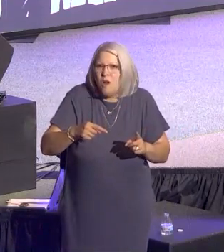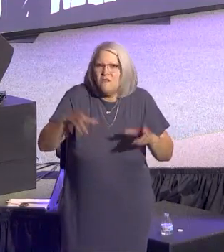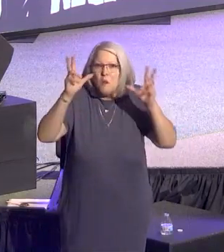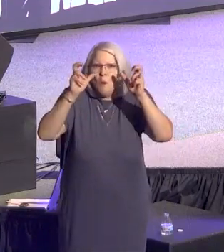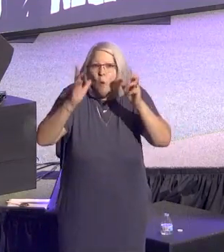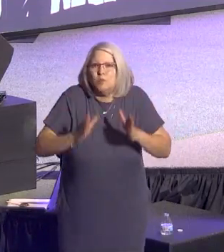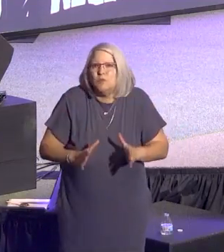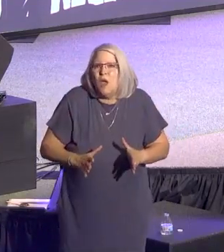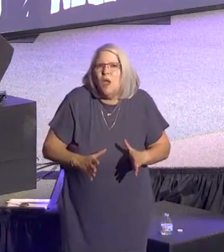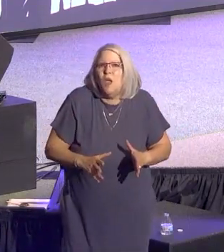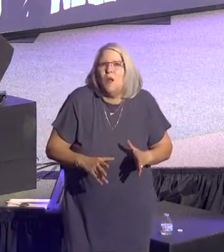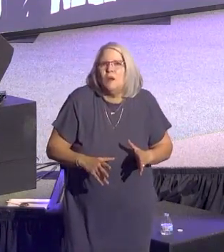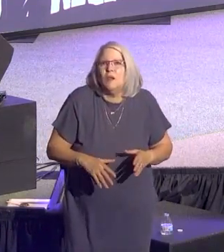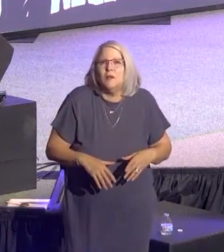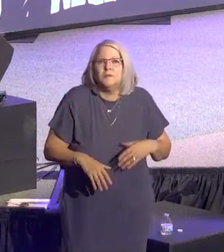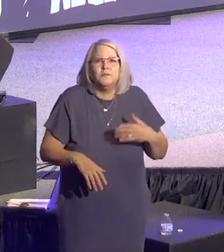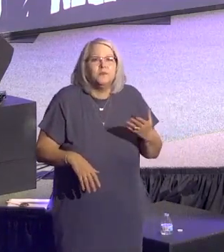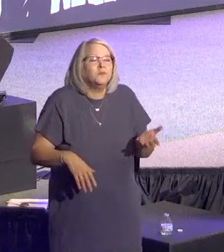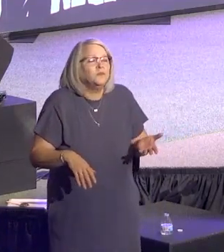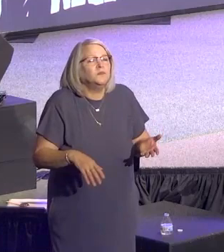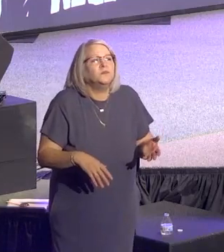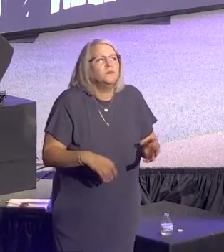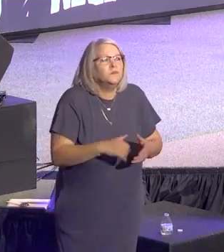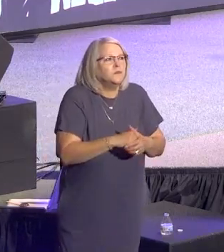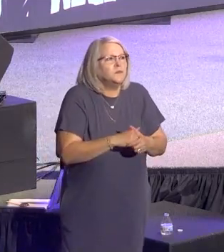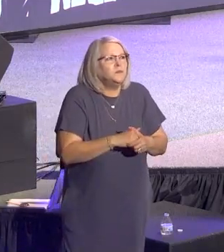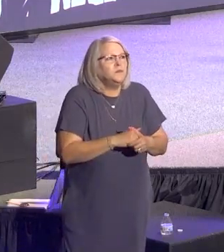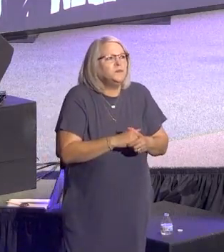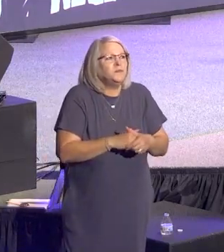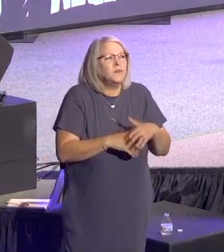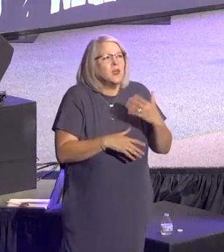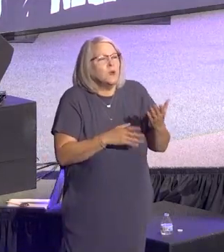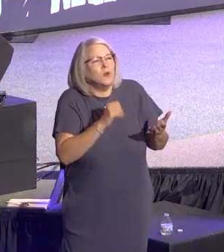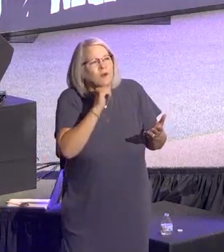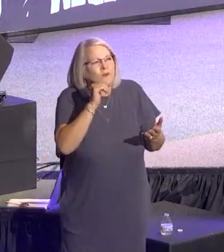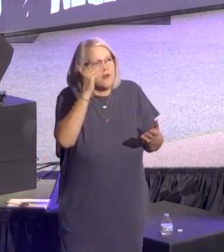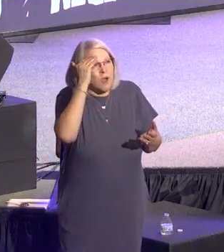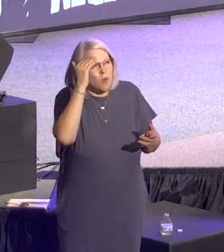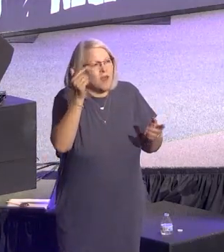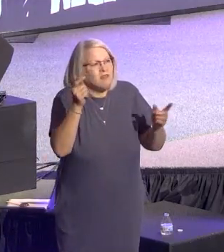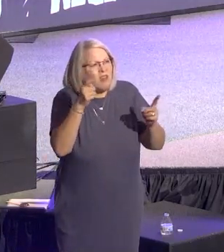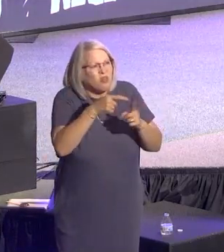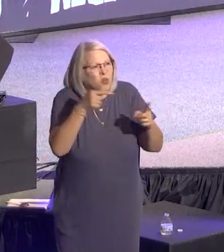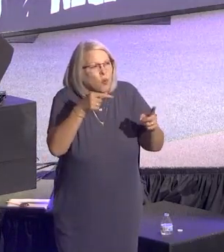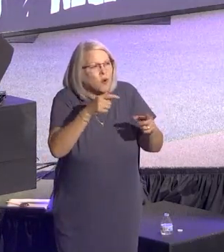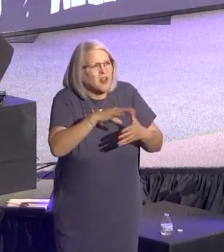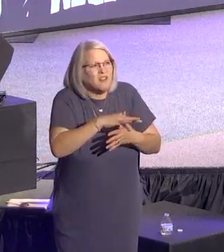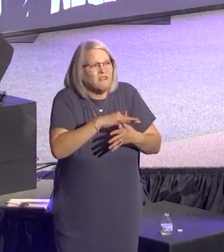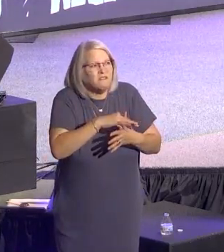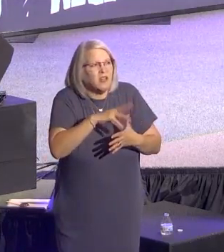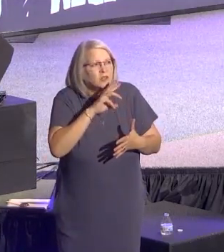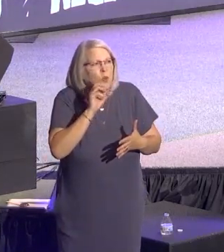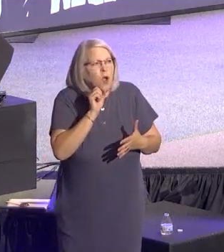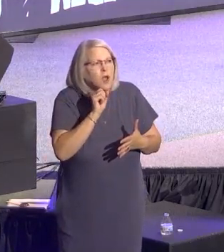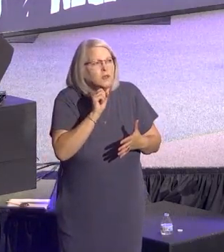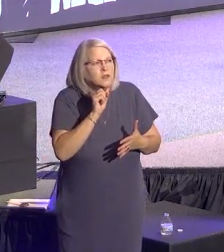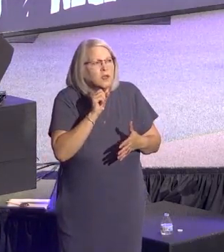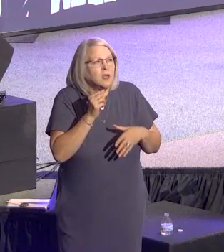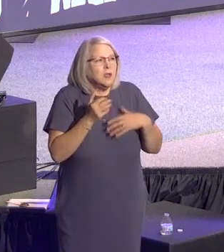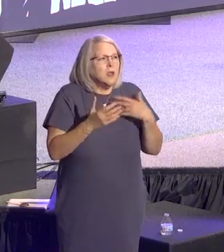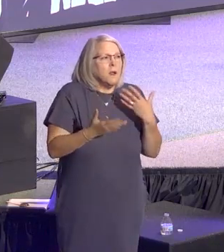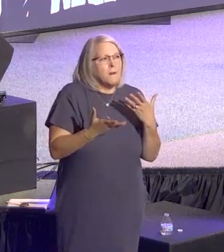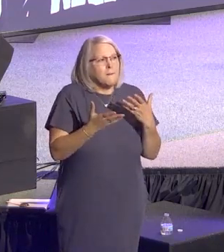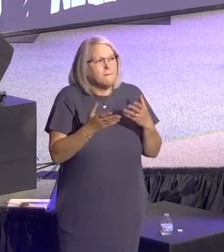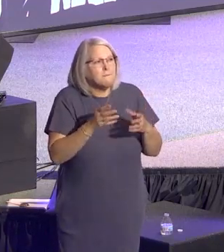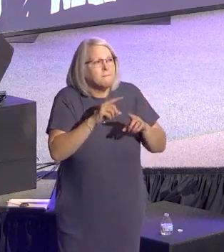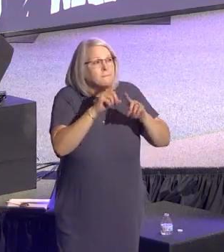from becoming proud. No one knows exactly what that thorn in the flesh was. Might have been a vision problem, might